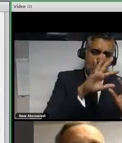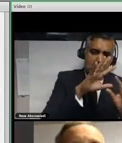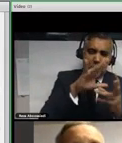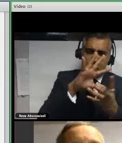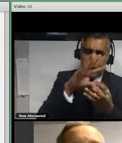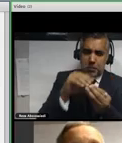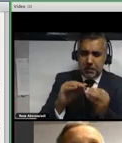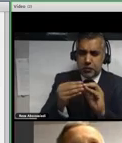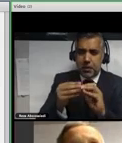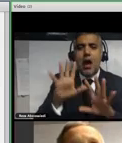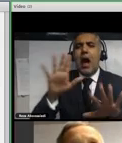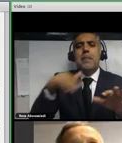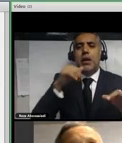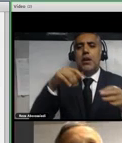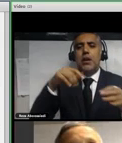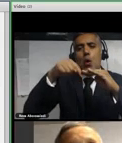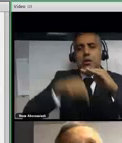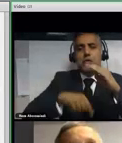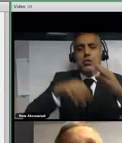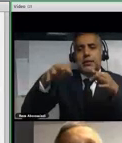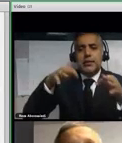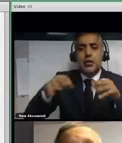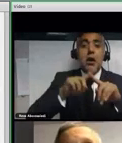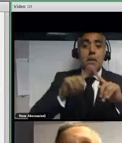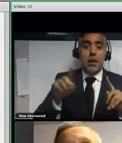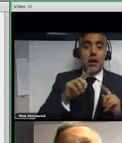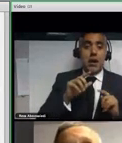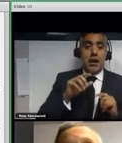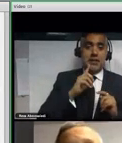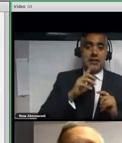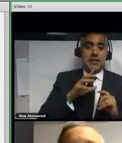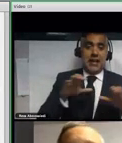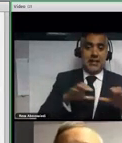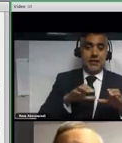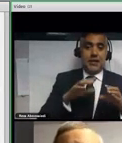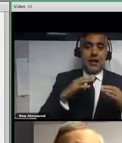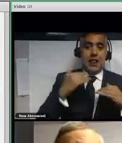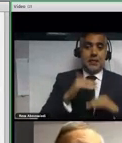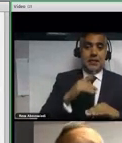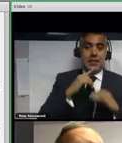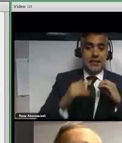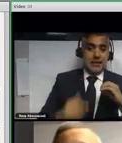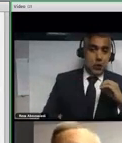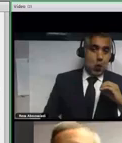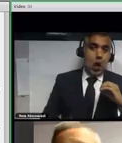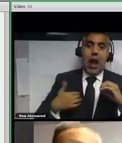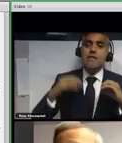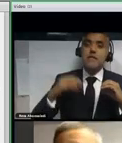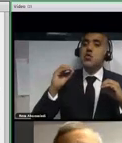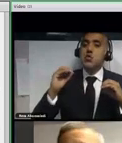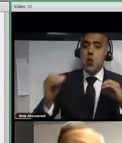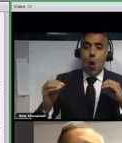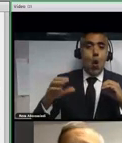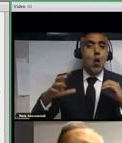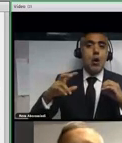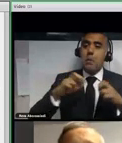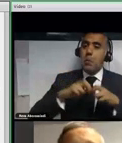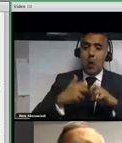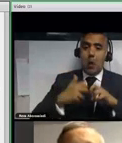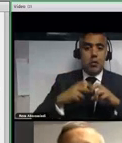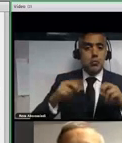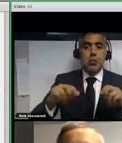won't go into the detail. But if our activity limitation score is 0, then I have no difficulty doing any activities